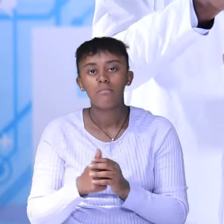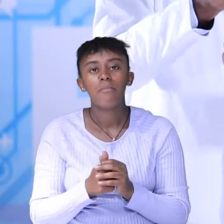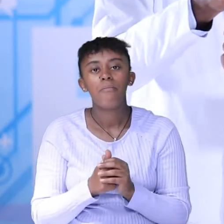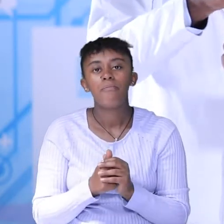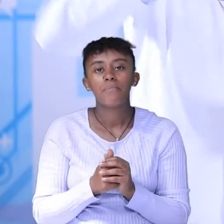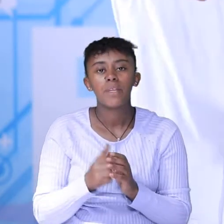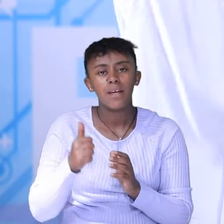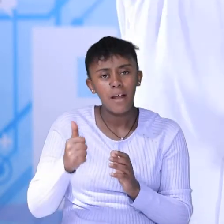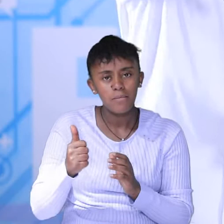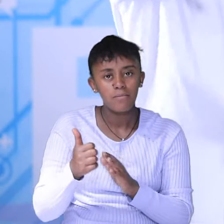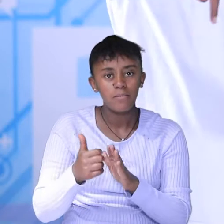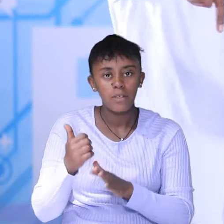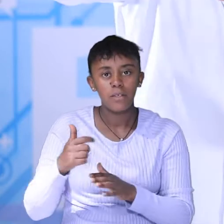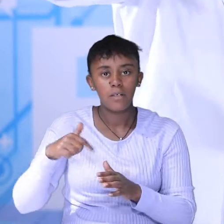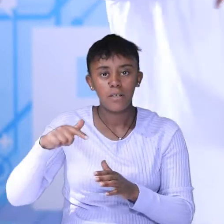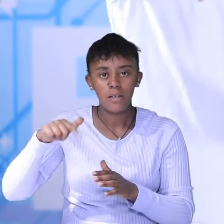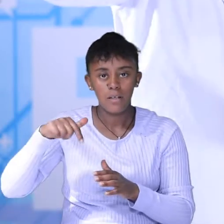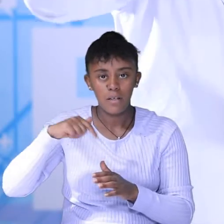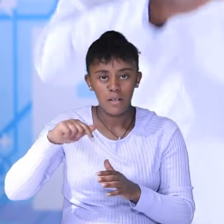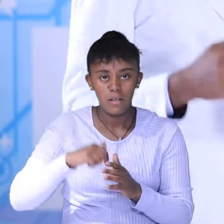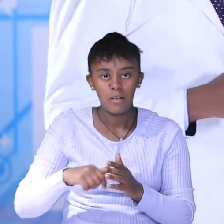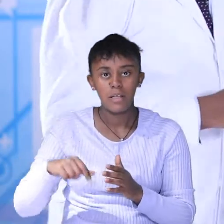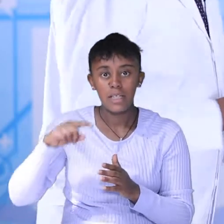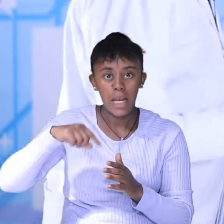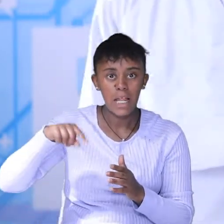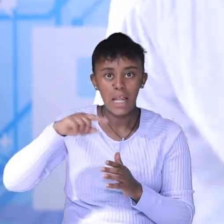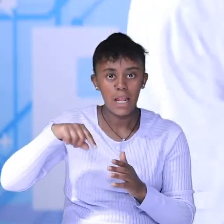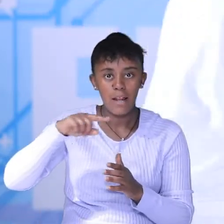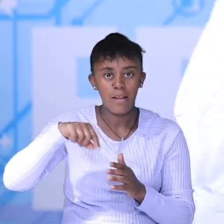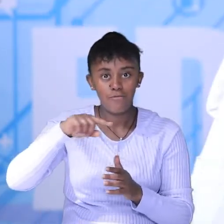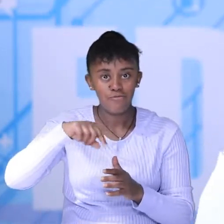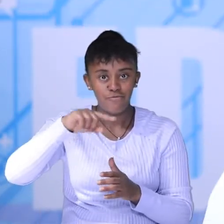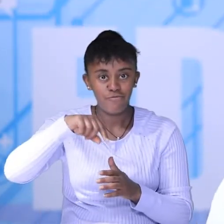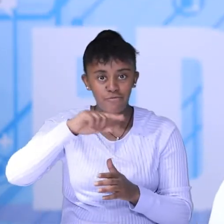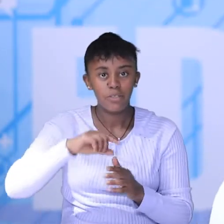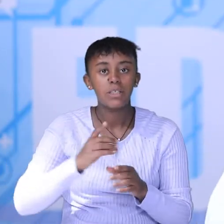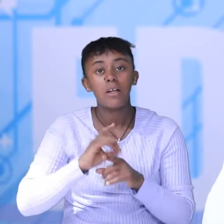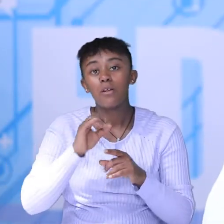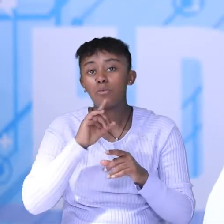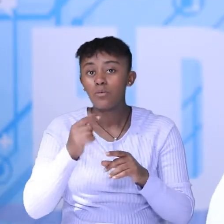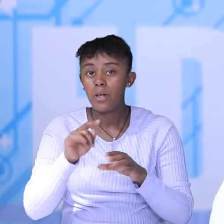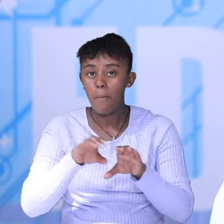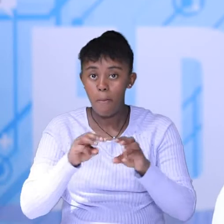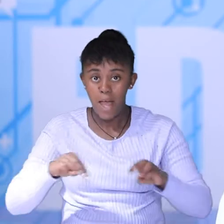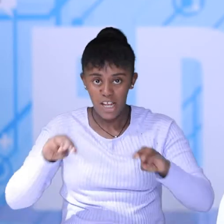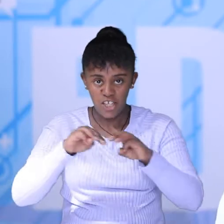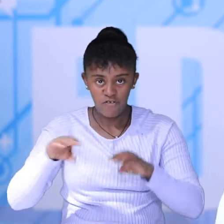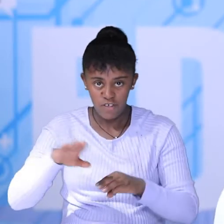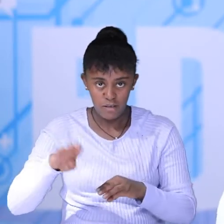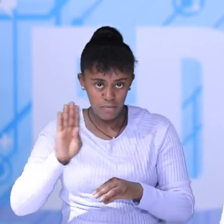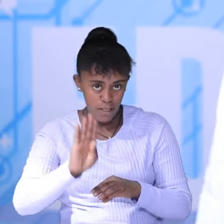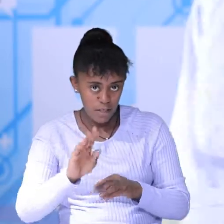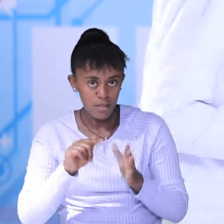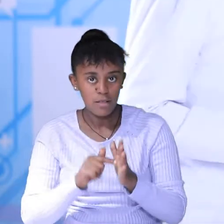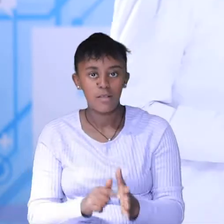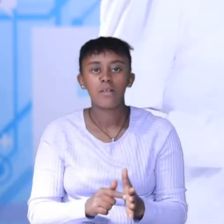when you grasp it, you have a concentric circle like this. So the direction of the magnetic field at this point